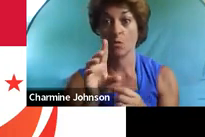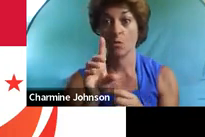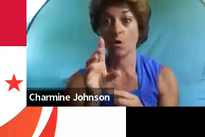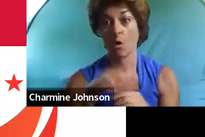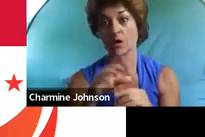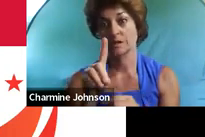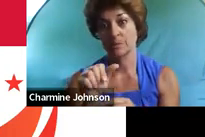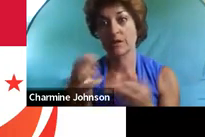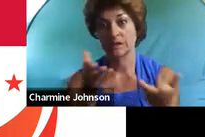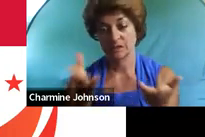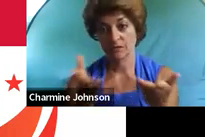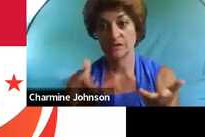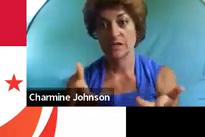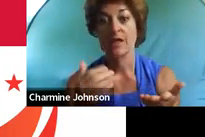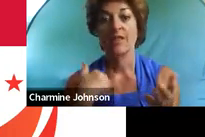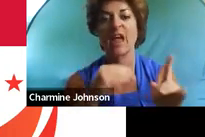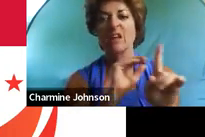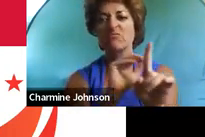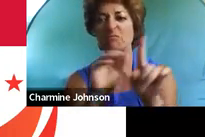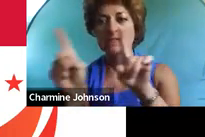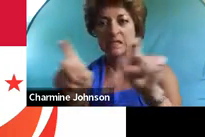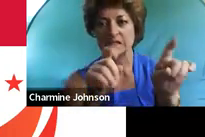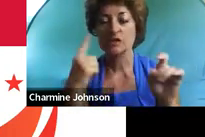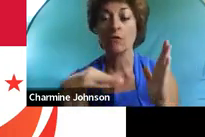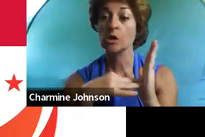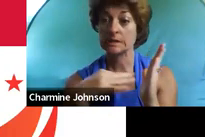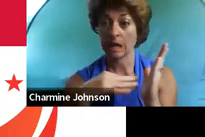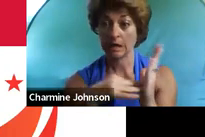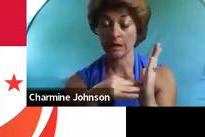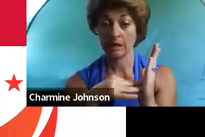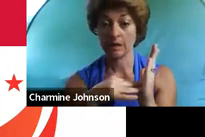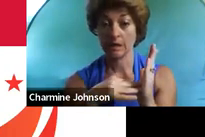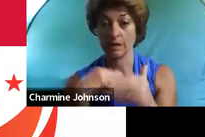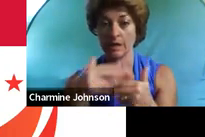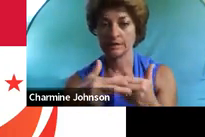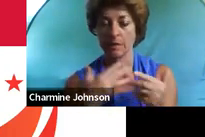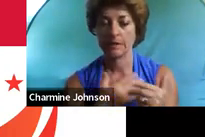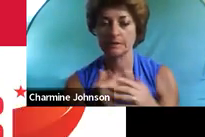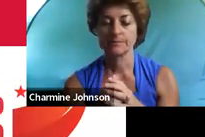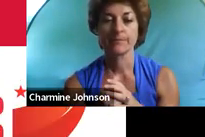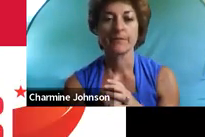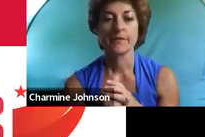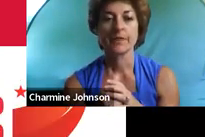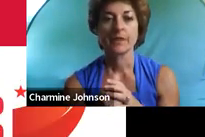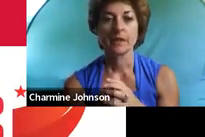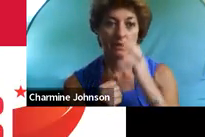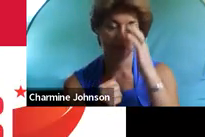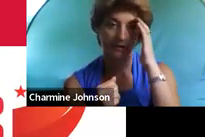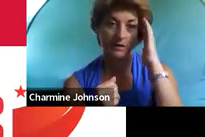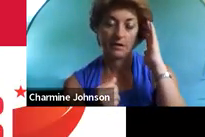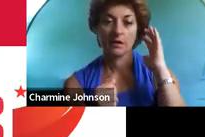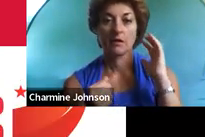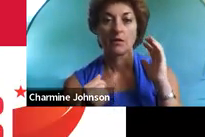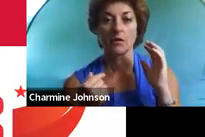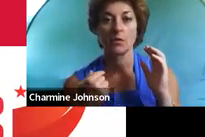out a solicitation for a study. Next slide, please. And we were